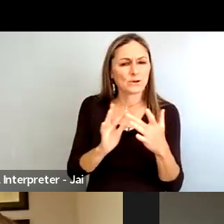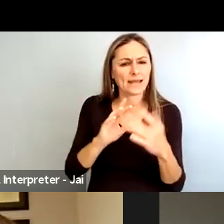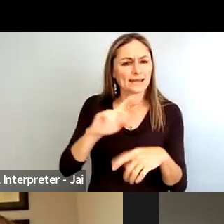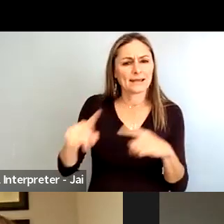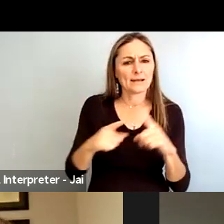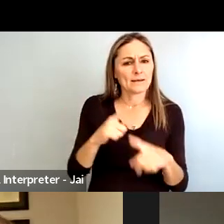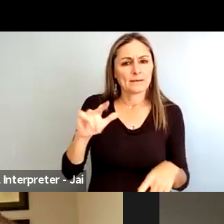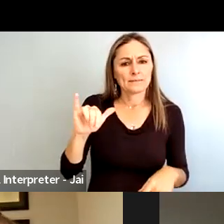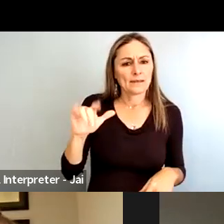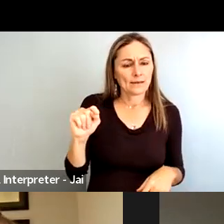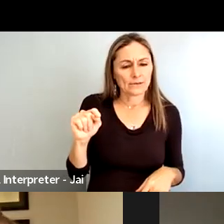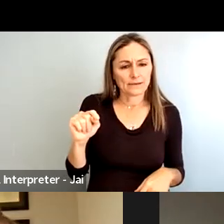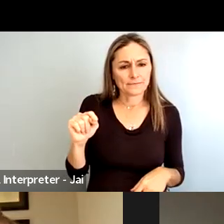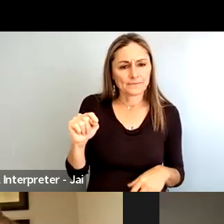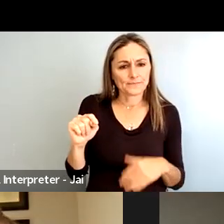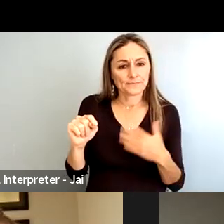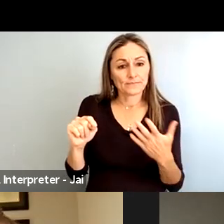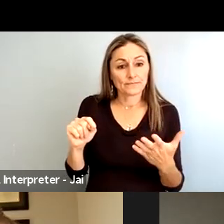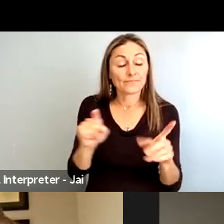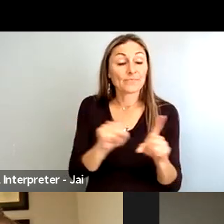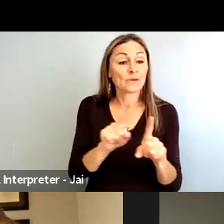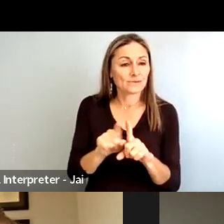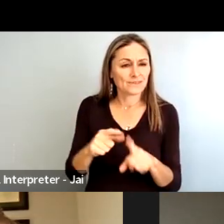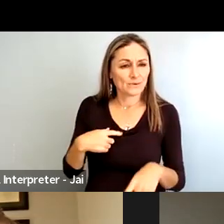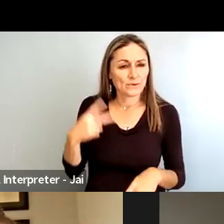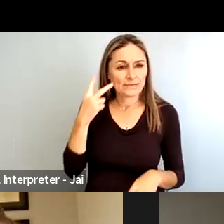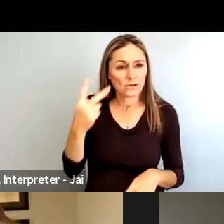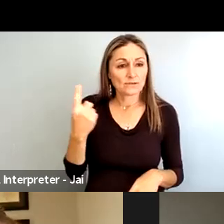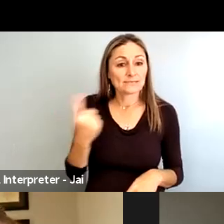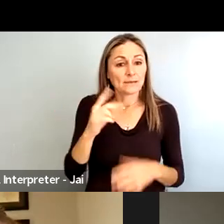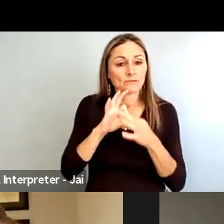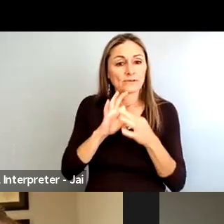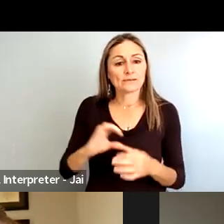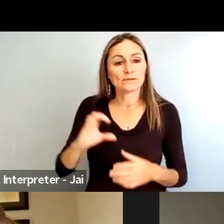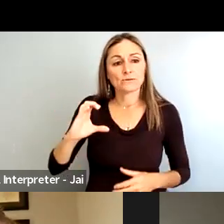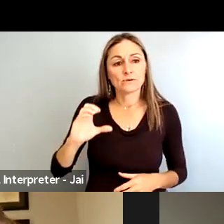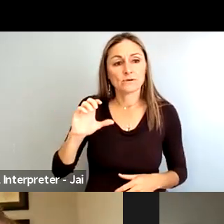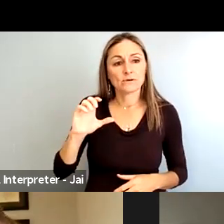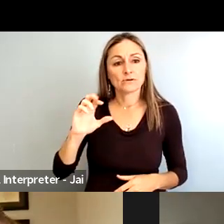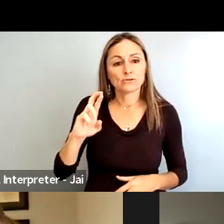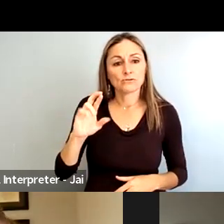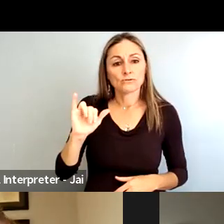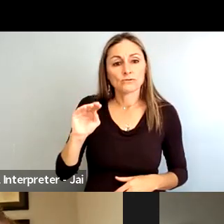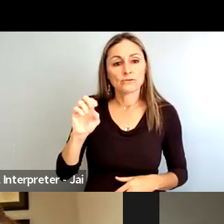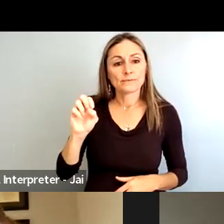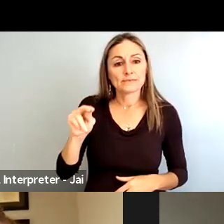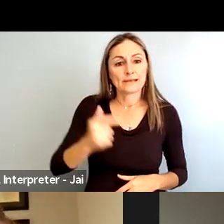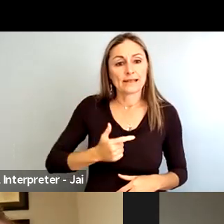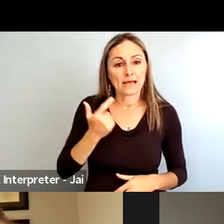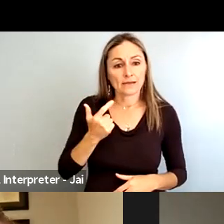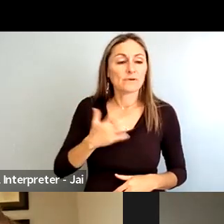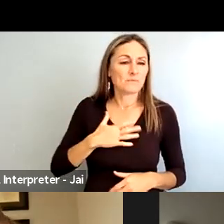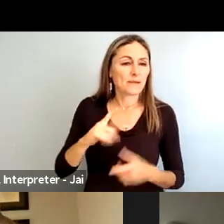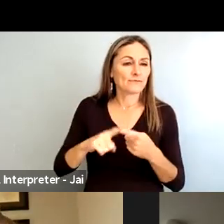And also we've seen something about Clemson Life where one of my friends are right now.